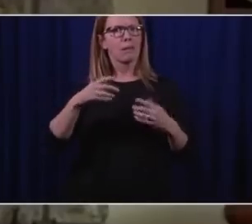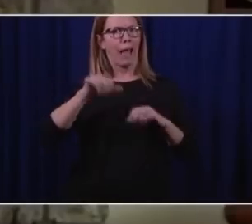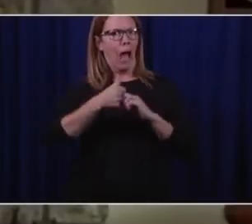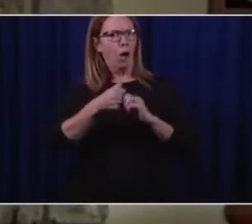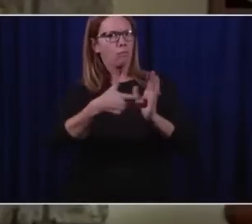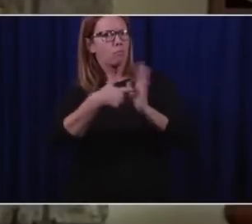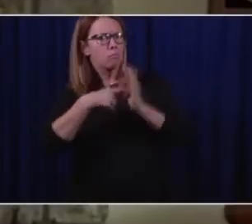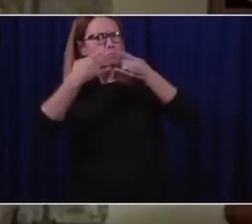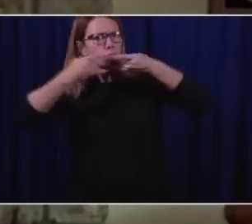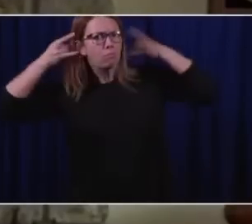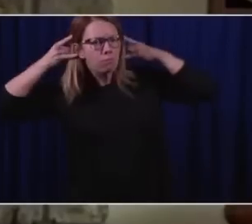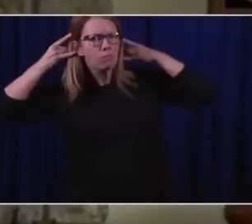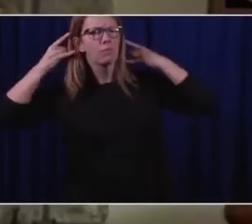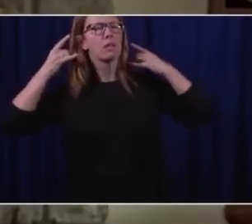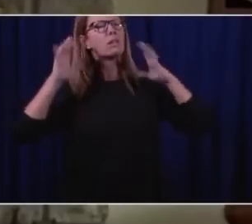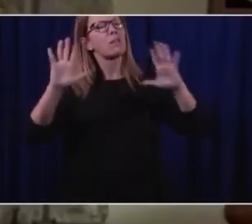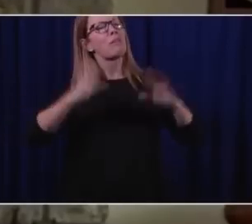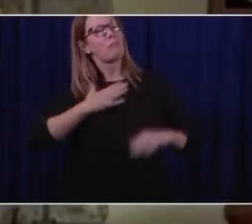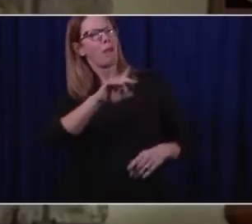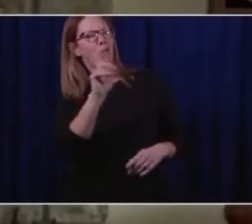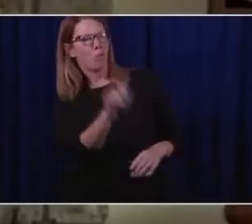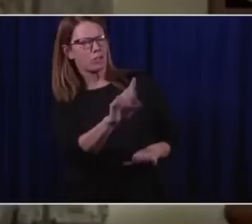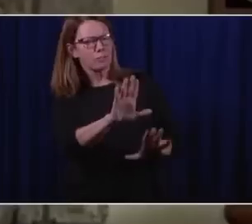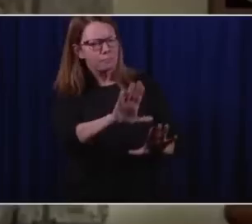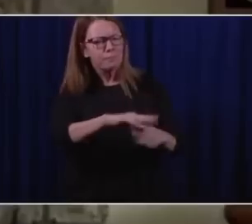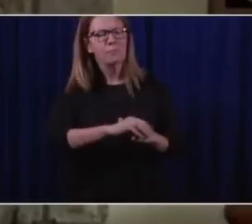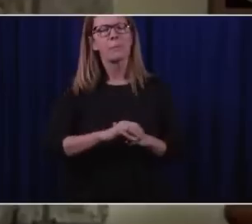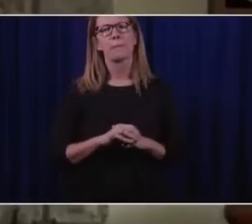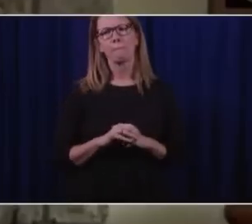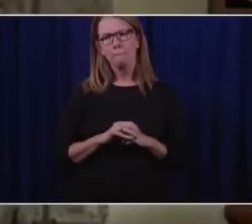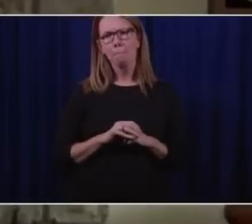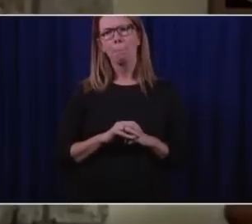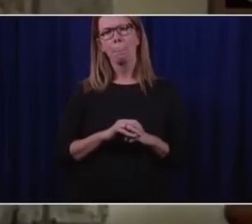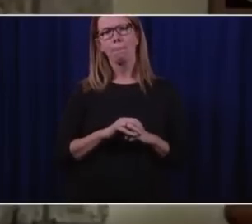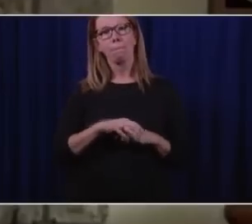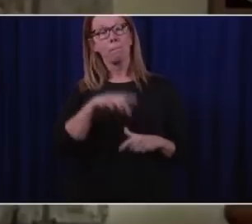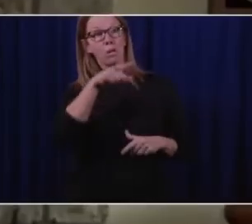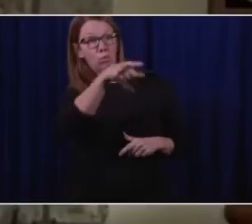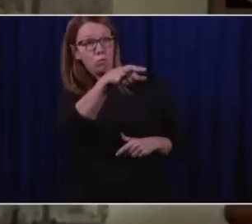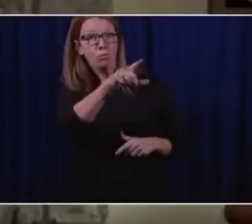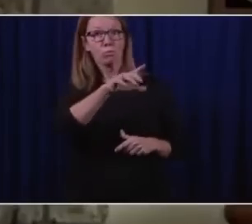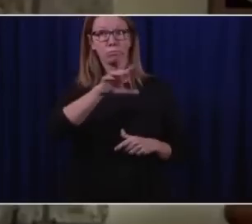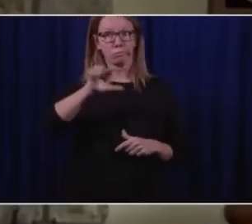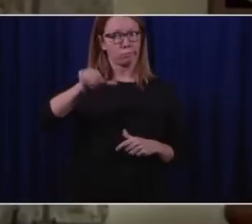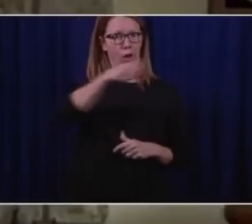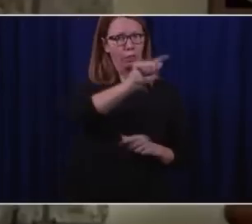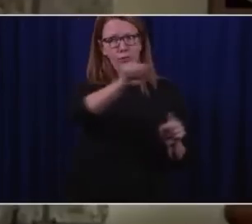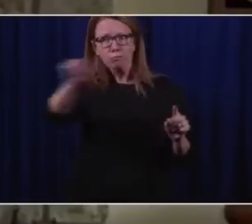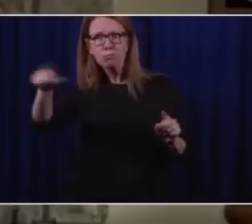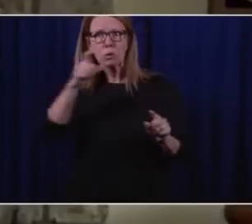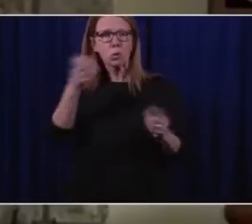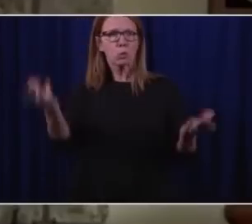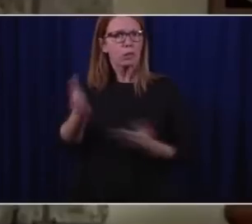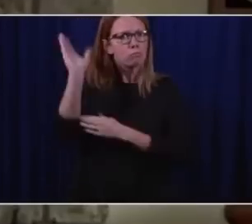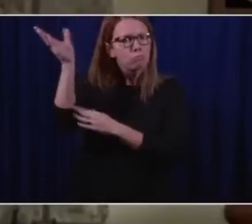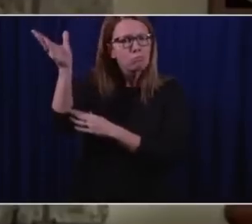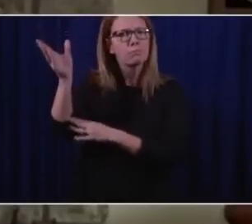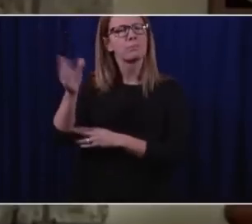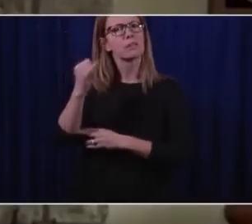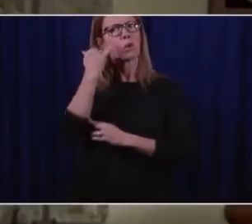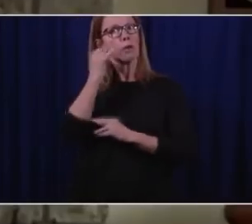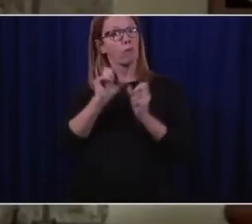So I want to ask a bottom line question of you and your guests. If we continue on our